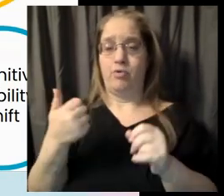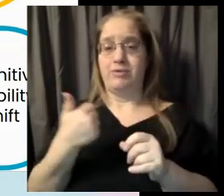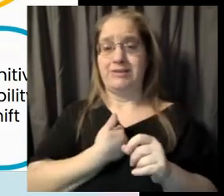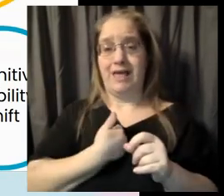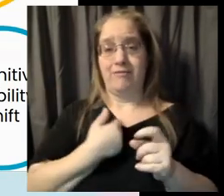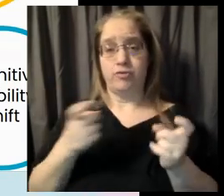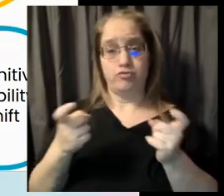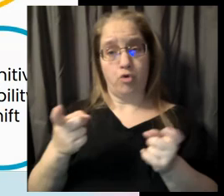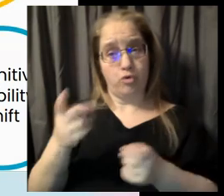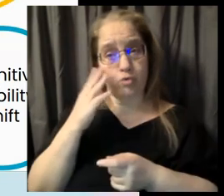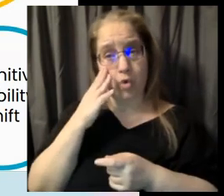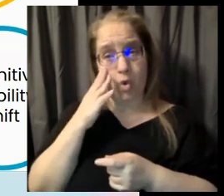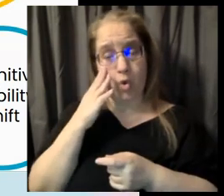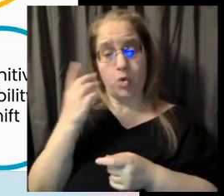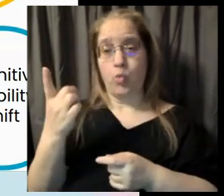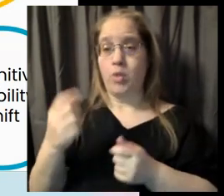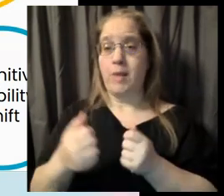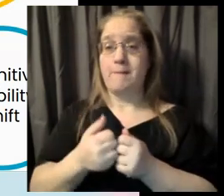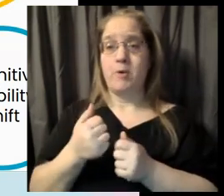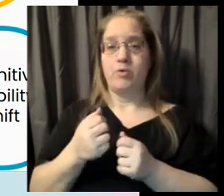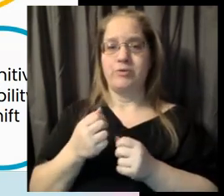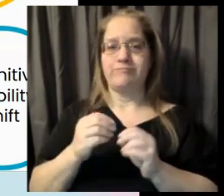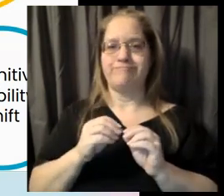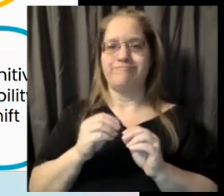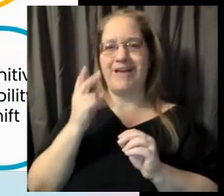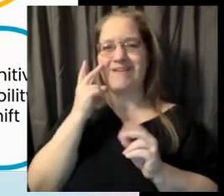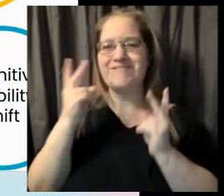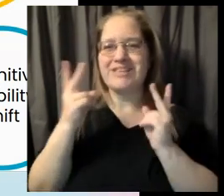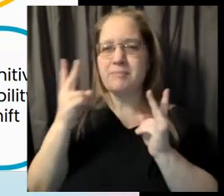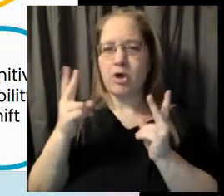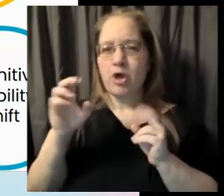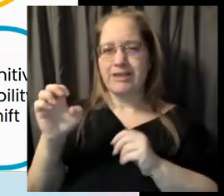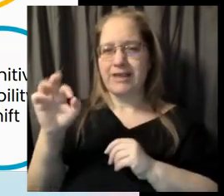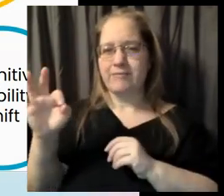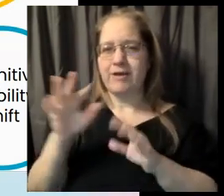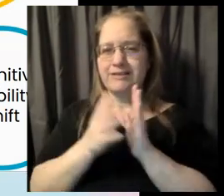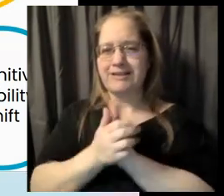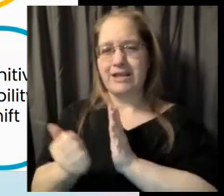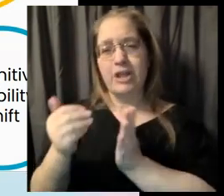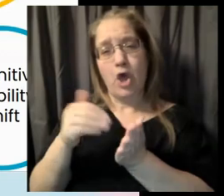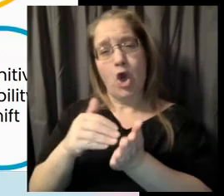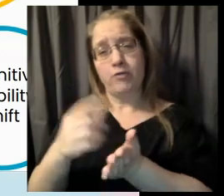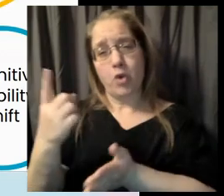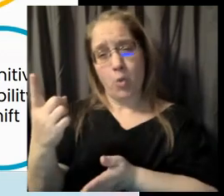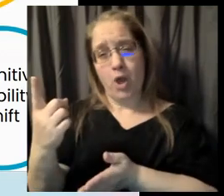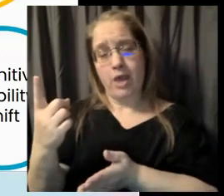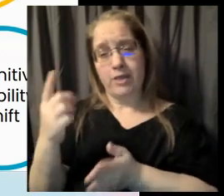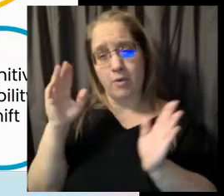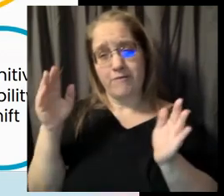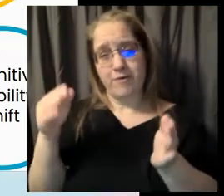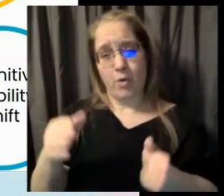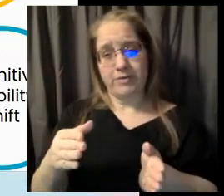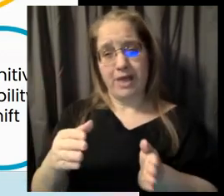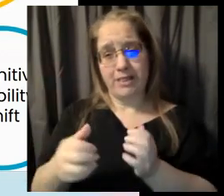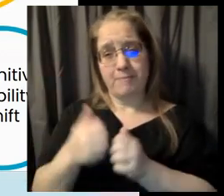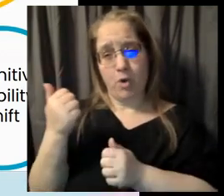self-control, as we know, is one of the most visible executive function skills. And it's often the one that we kind of focus in on